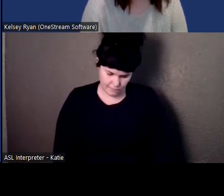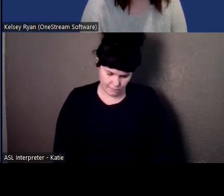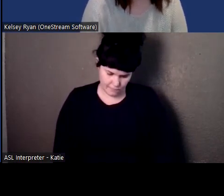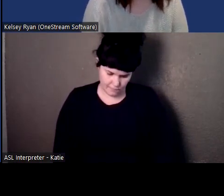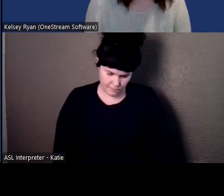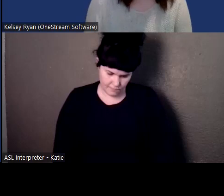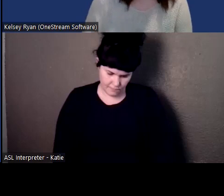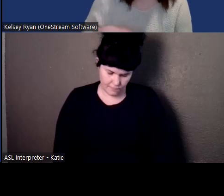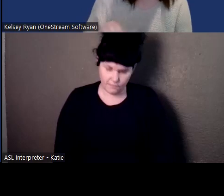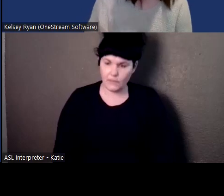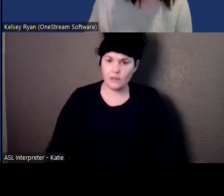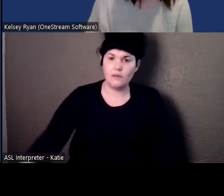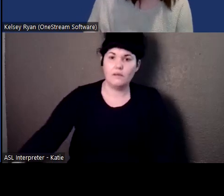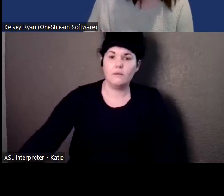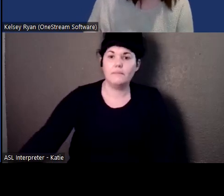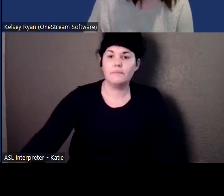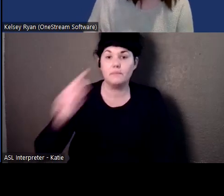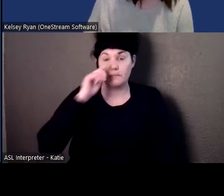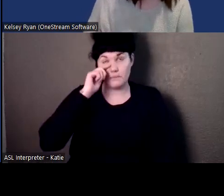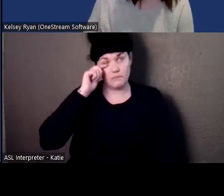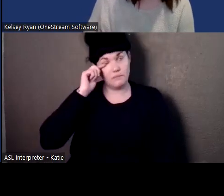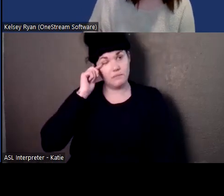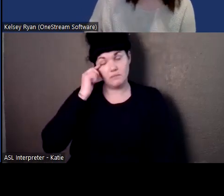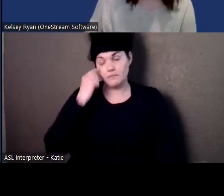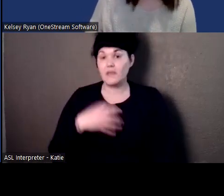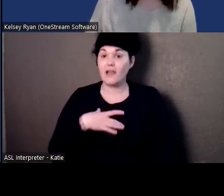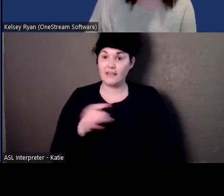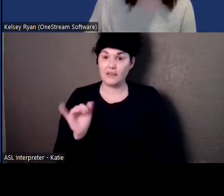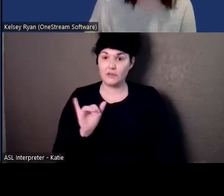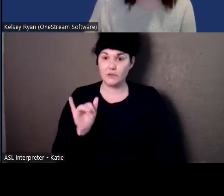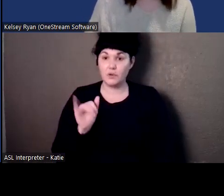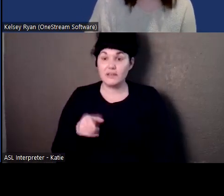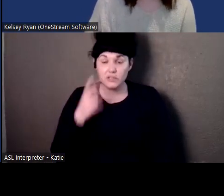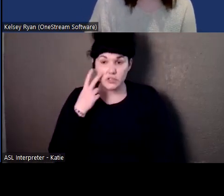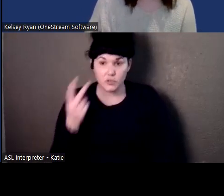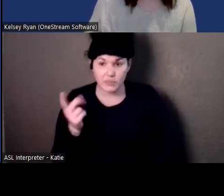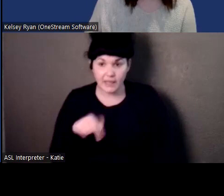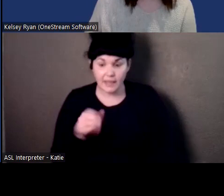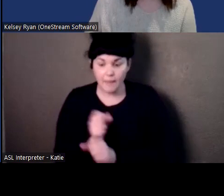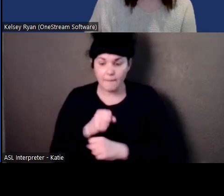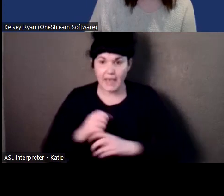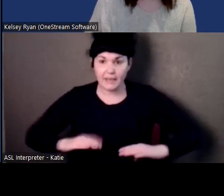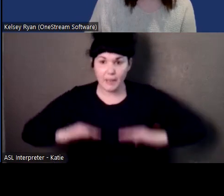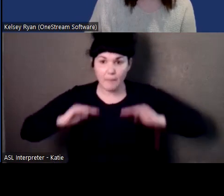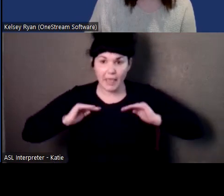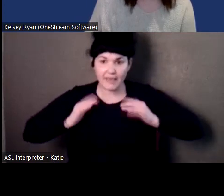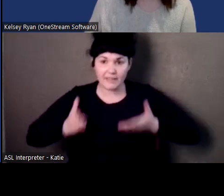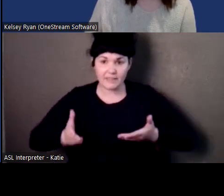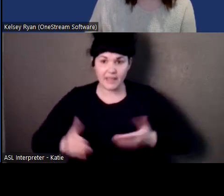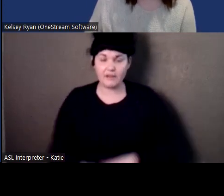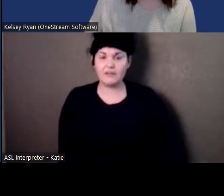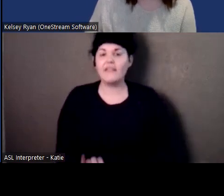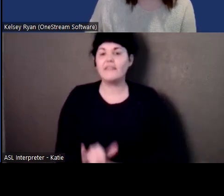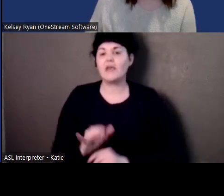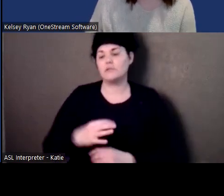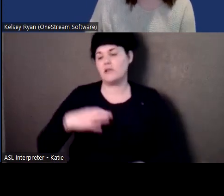Yeah, so that was I like this too, because so you see them making those blankets there, and that was actually our volunteer opportunity,